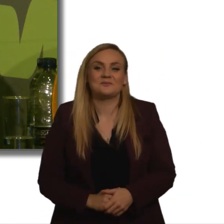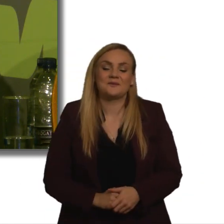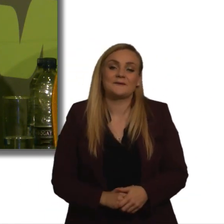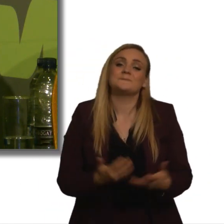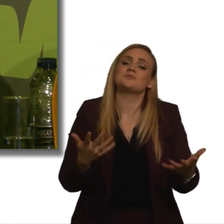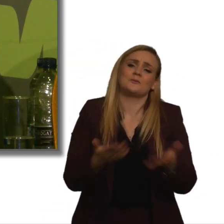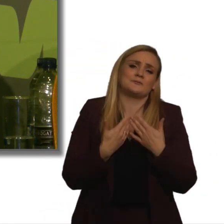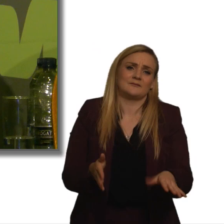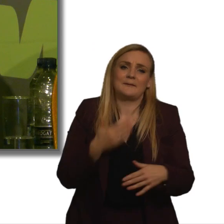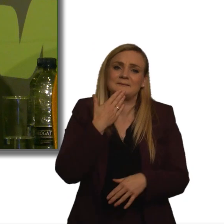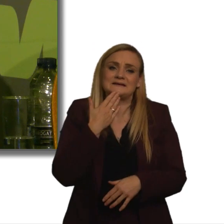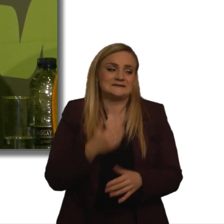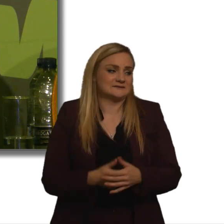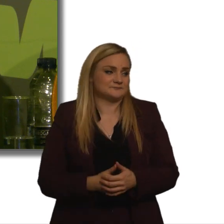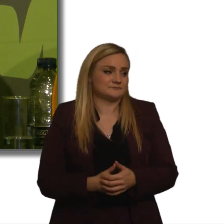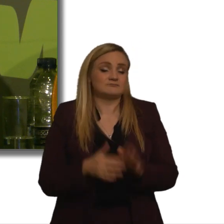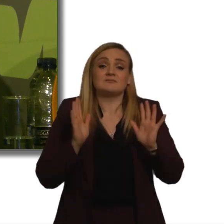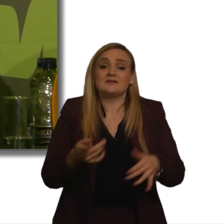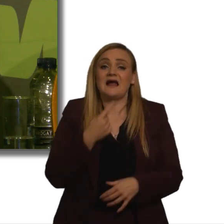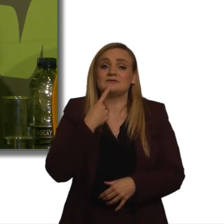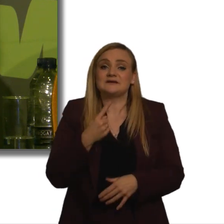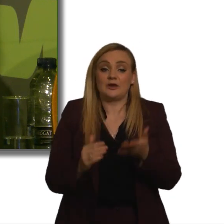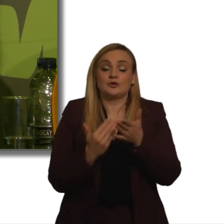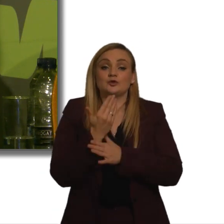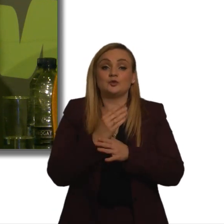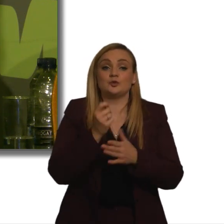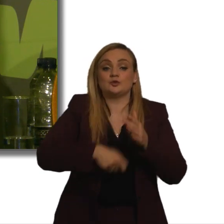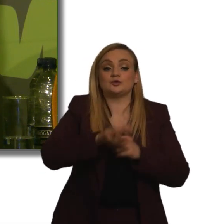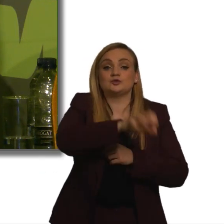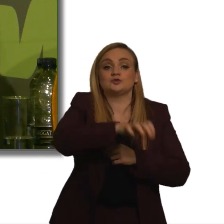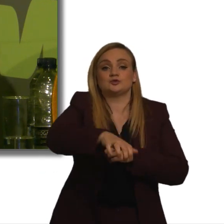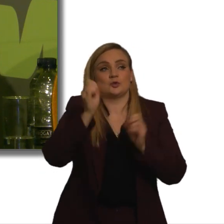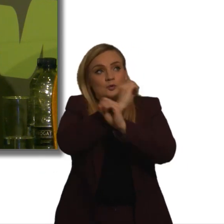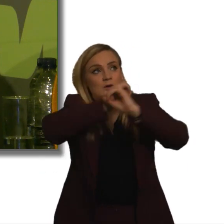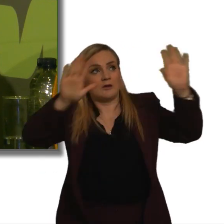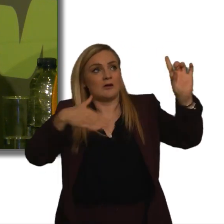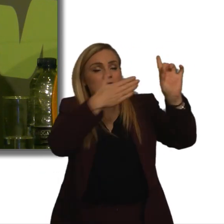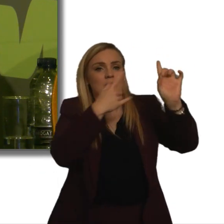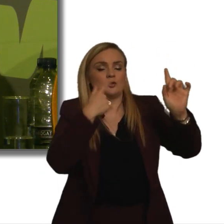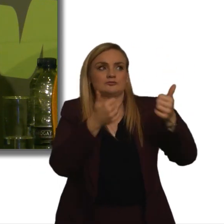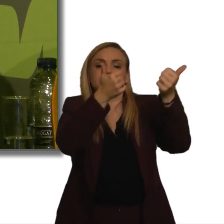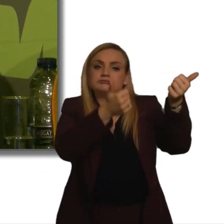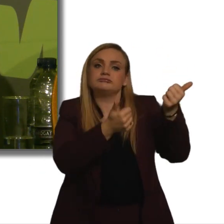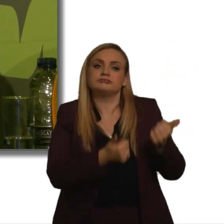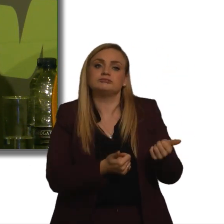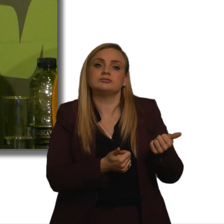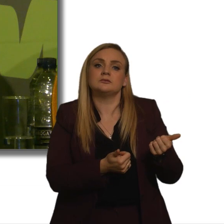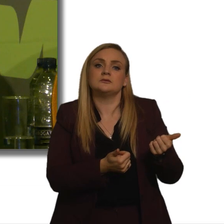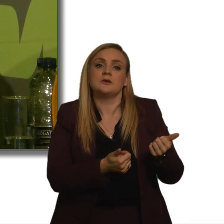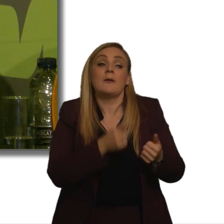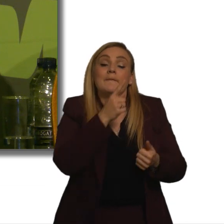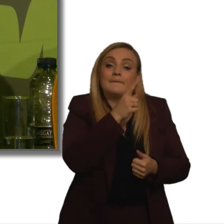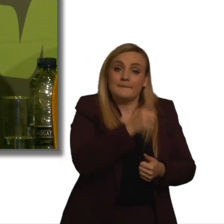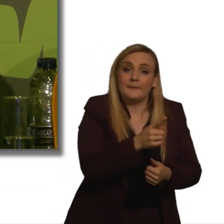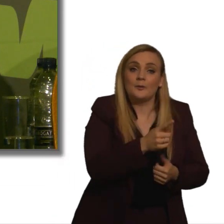Yes, please. I have to say the new store pipeline is really healthy. But also with that comes